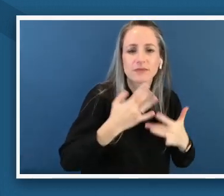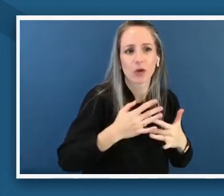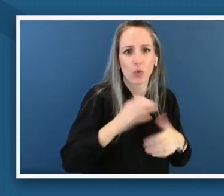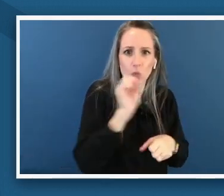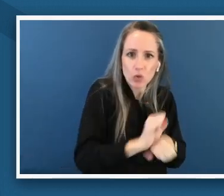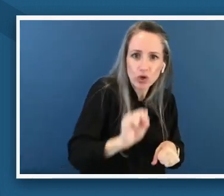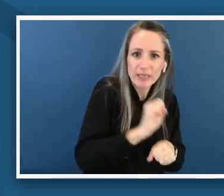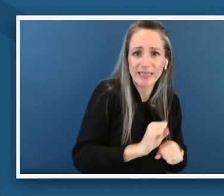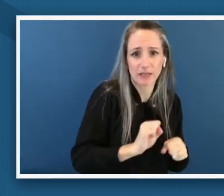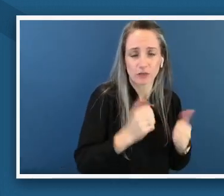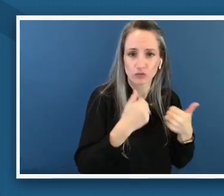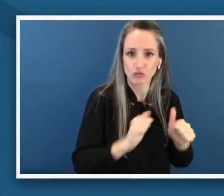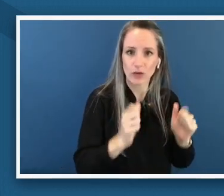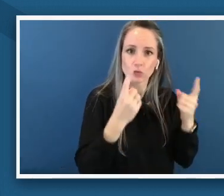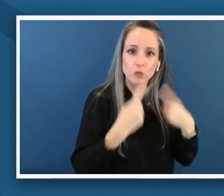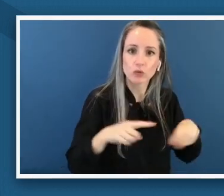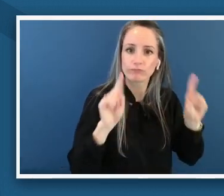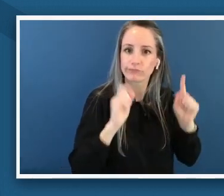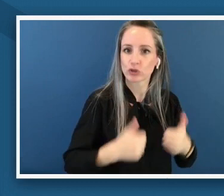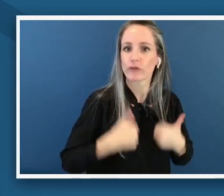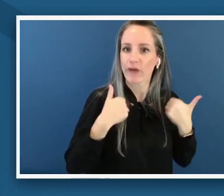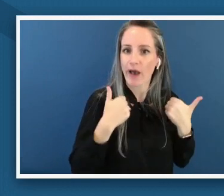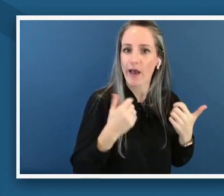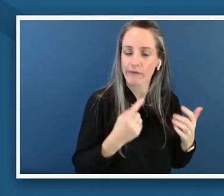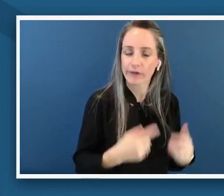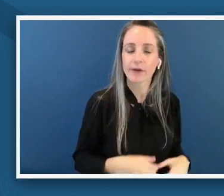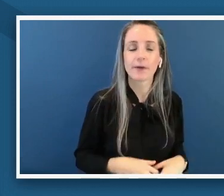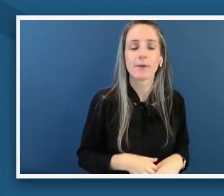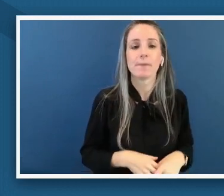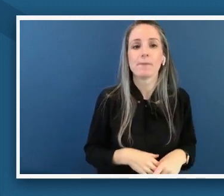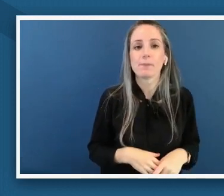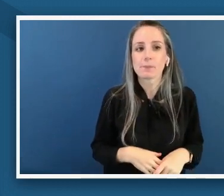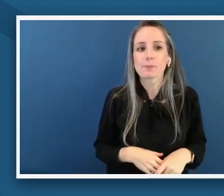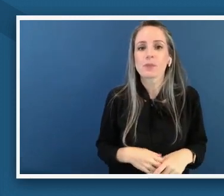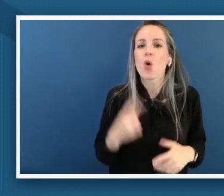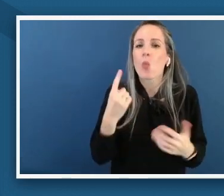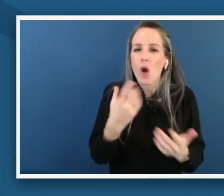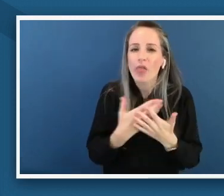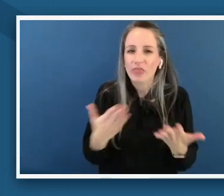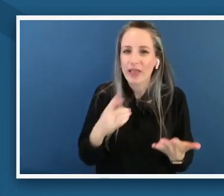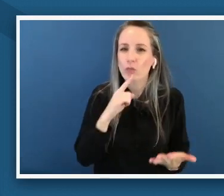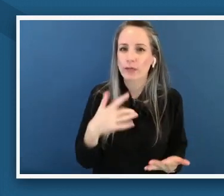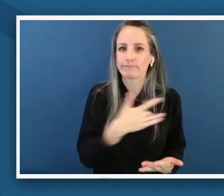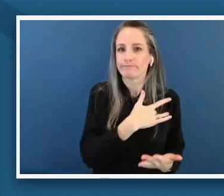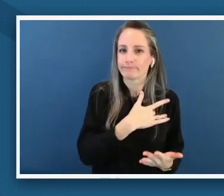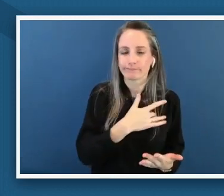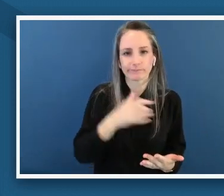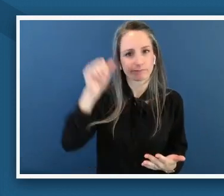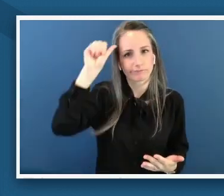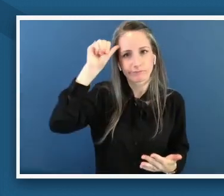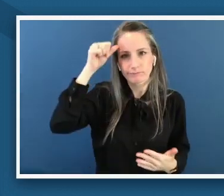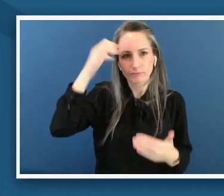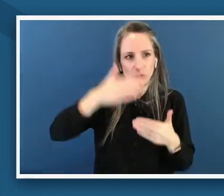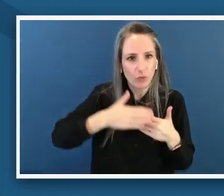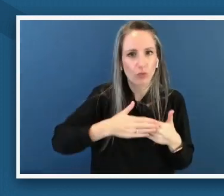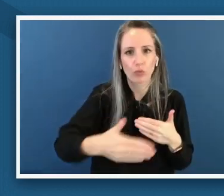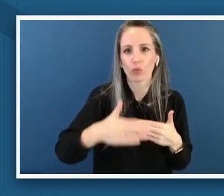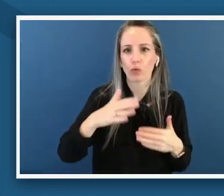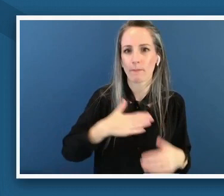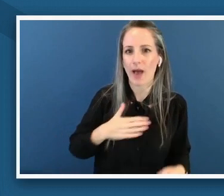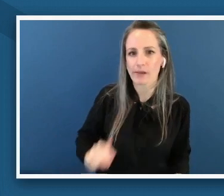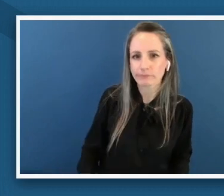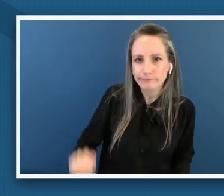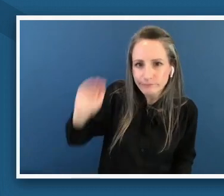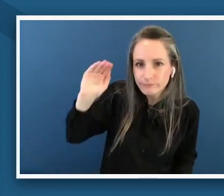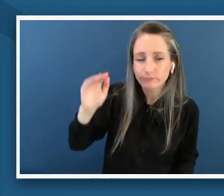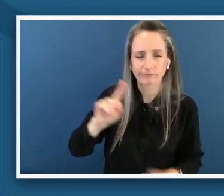And, one of the things that stuck with me throughout that time and going to school every day, and sometimes being in a